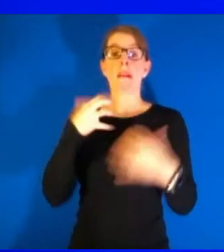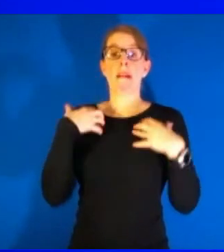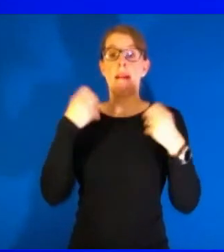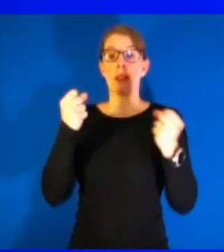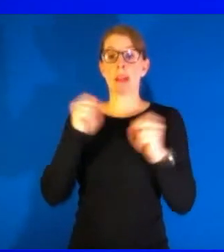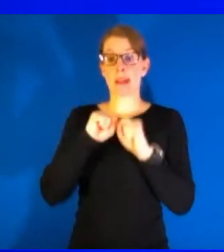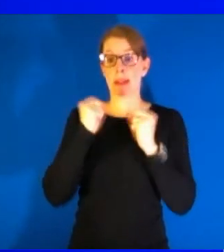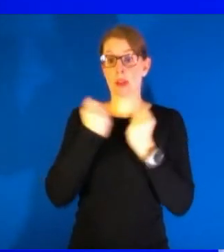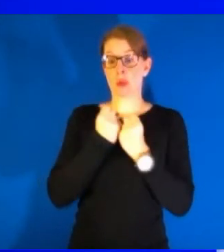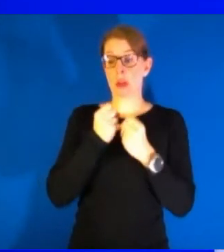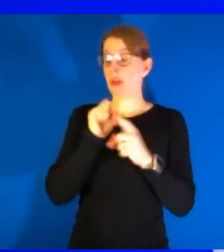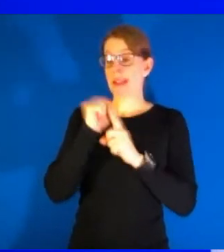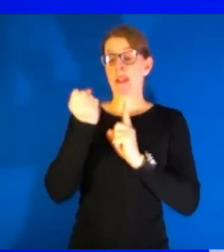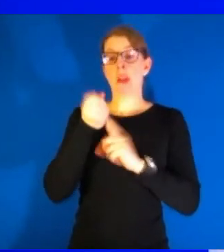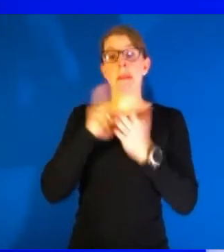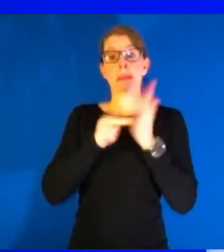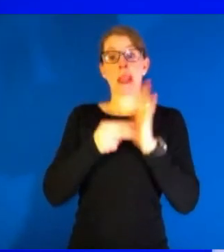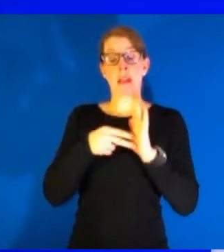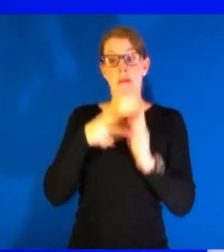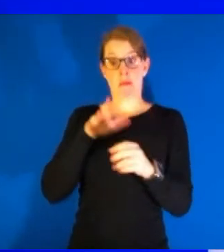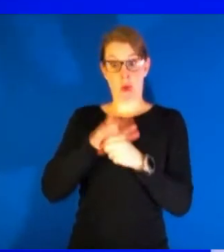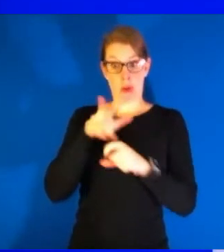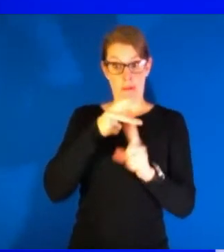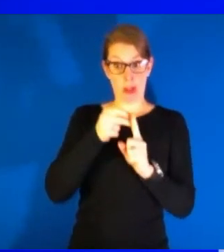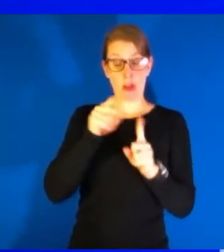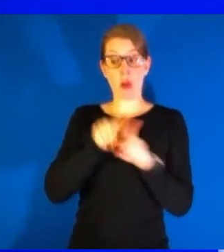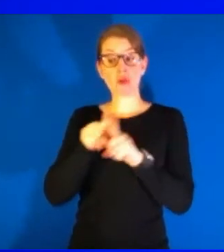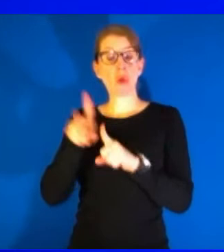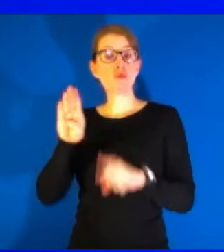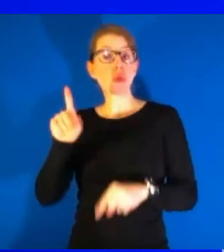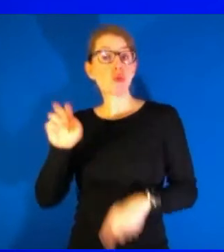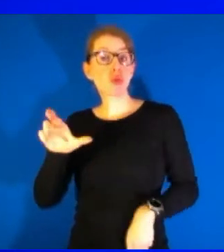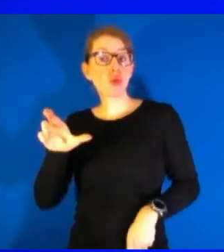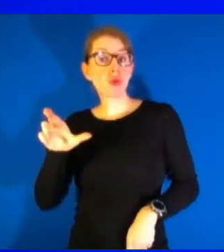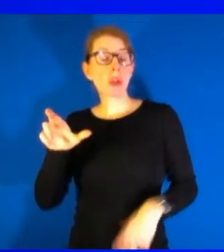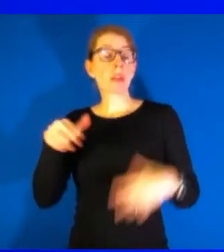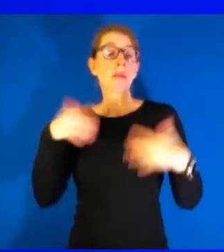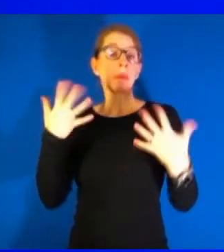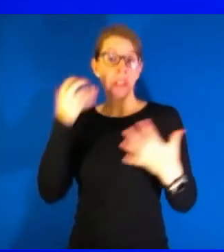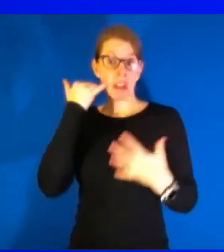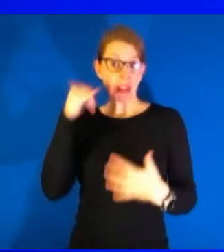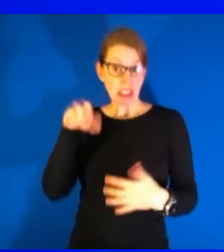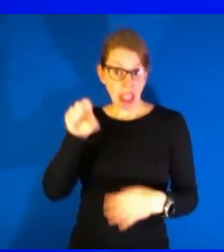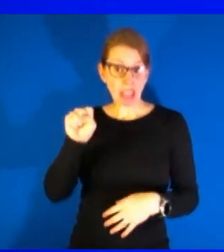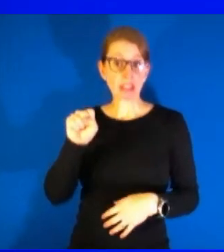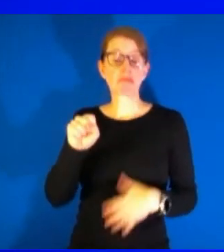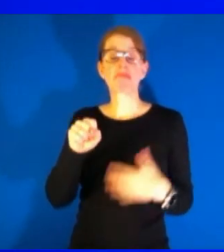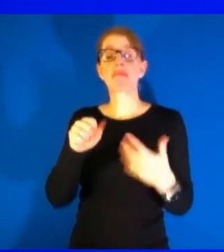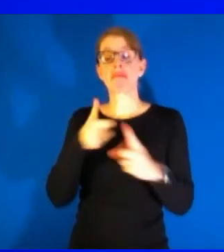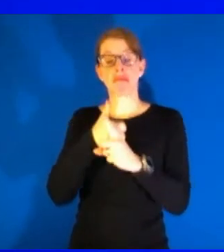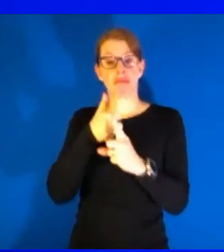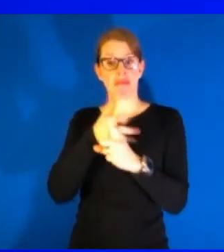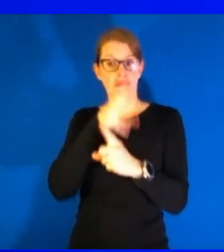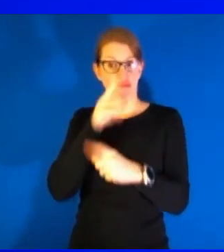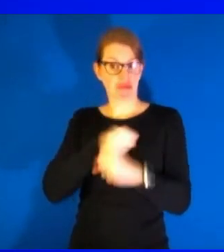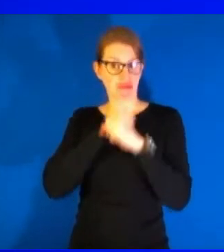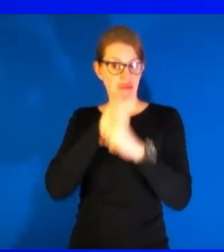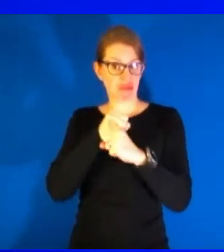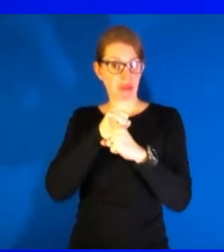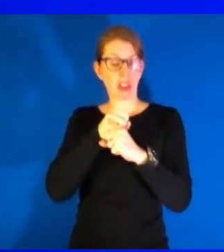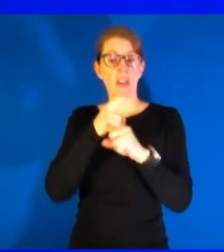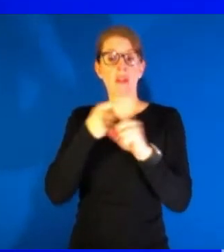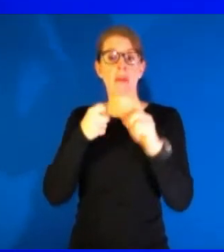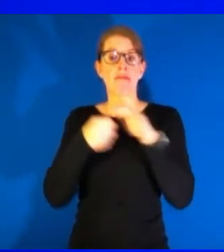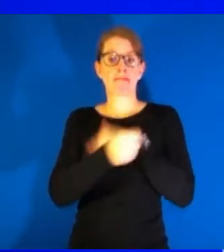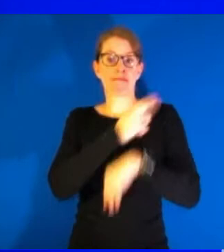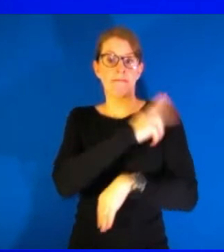meaning fully vaccinated, and you have that booster? If you do have that, then more than likely you are going to be very well protected from hospitalization and